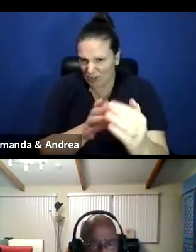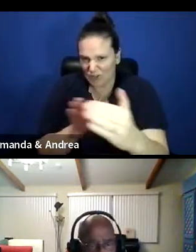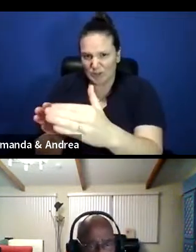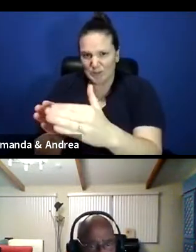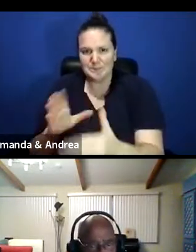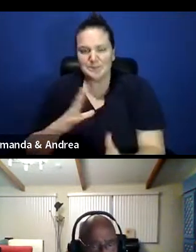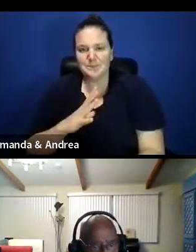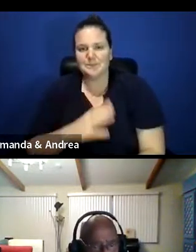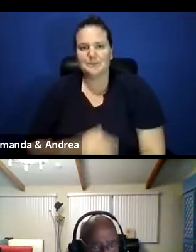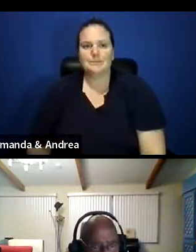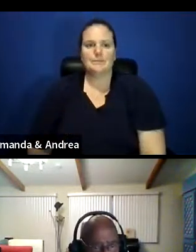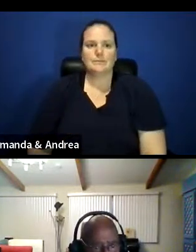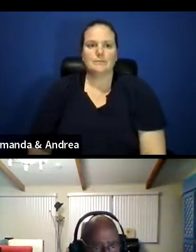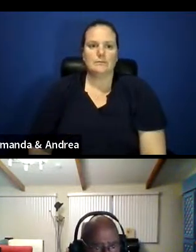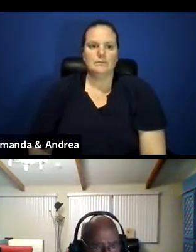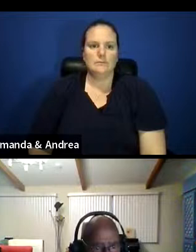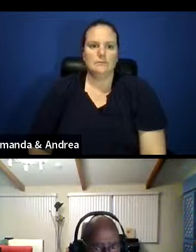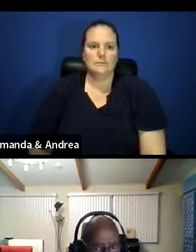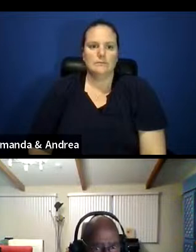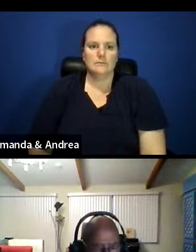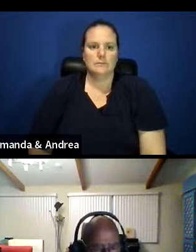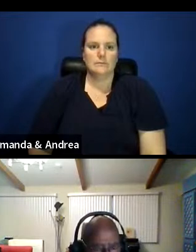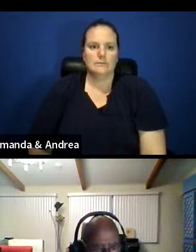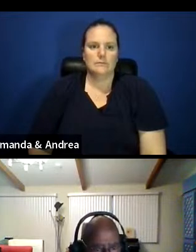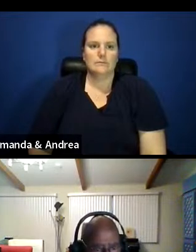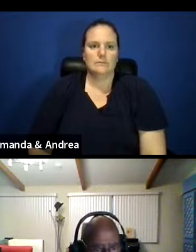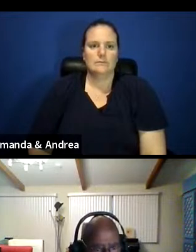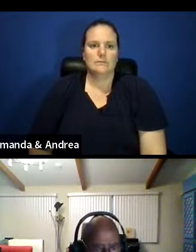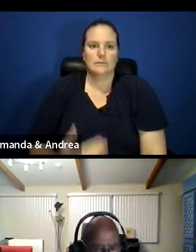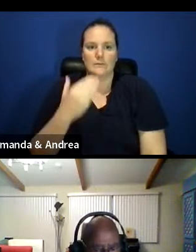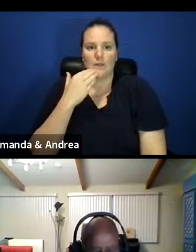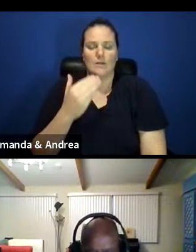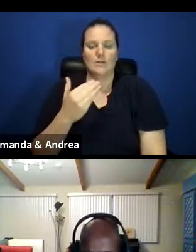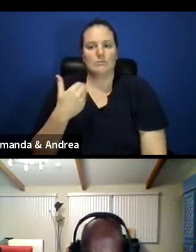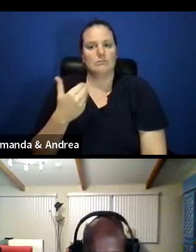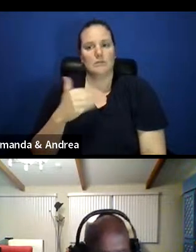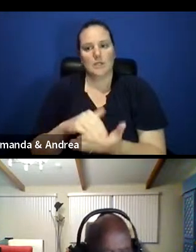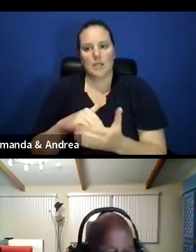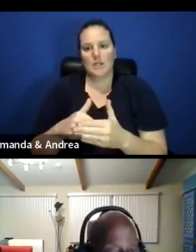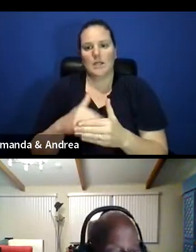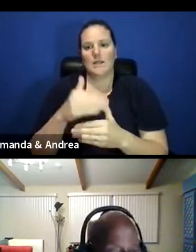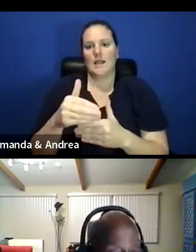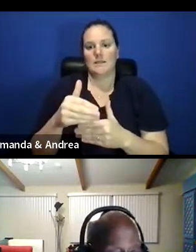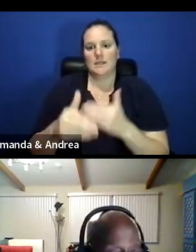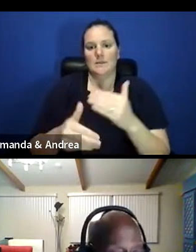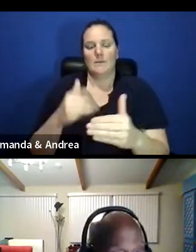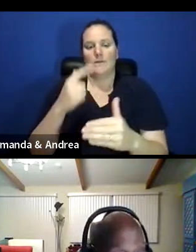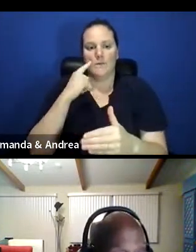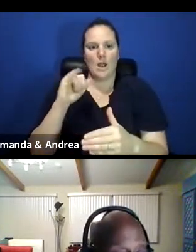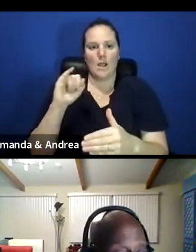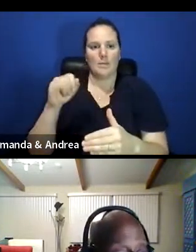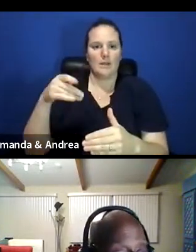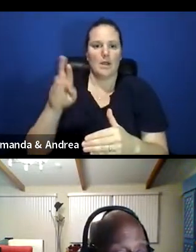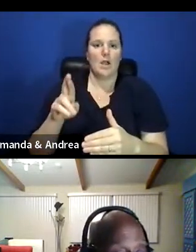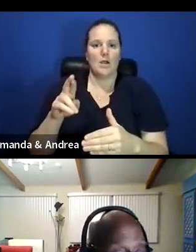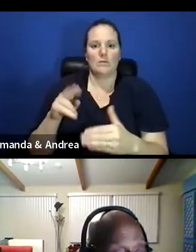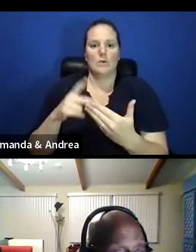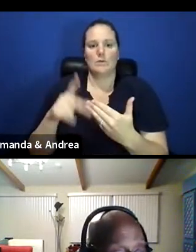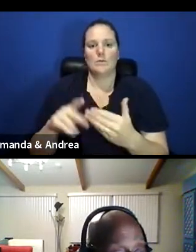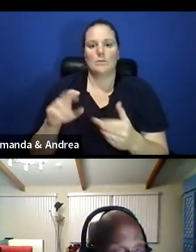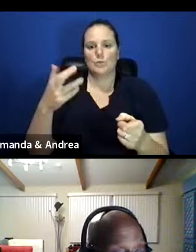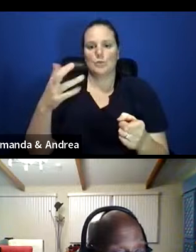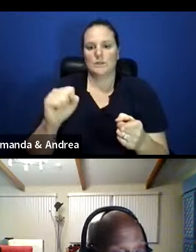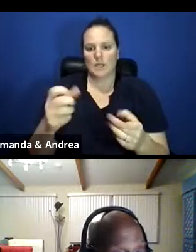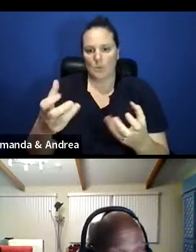That again, moving into this really important next step for the IBR program. Chris, I'd love to return to you on